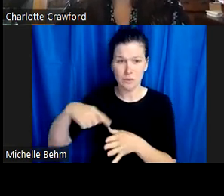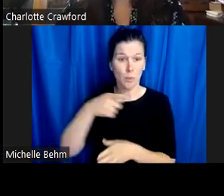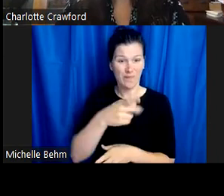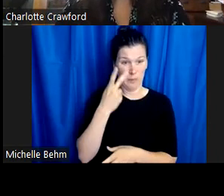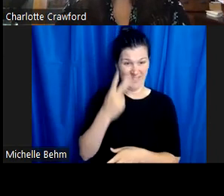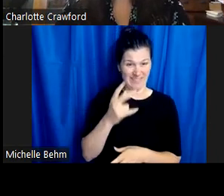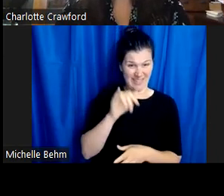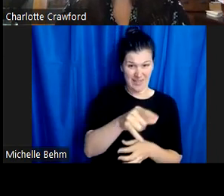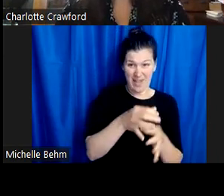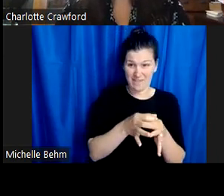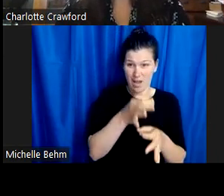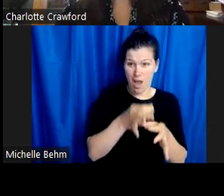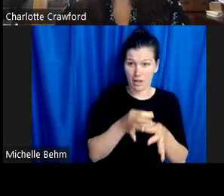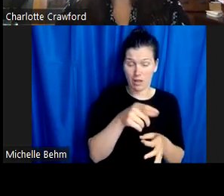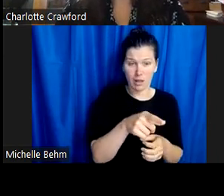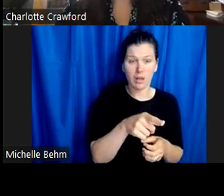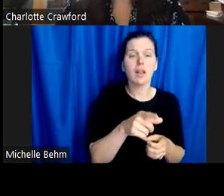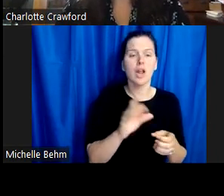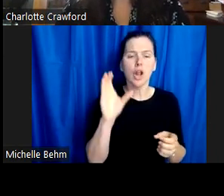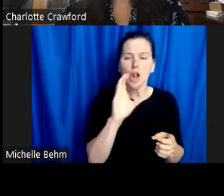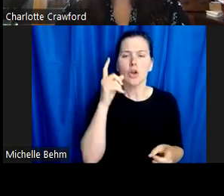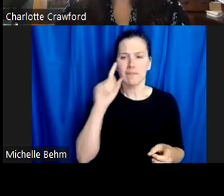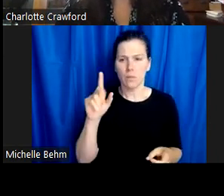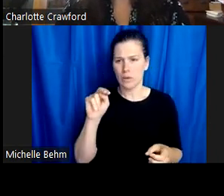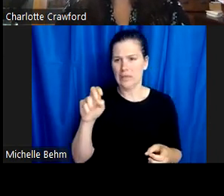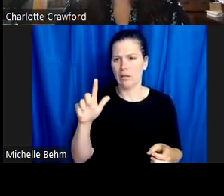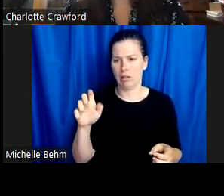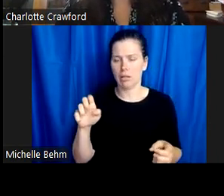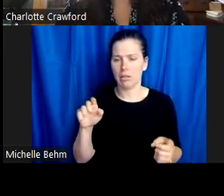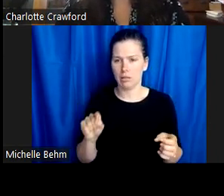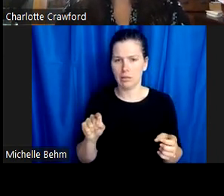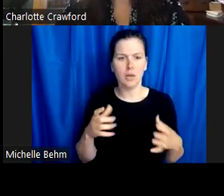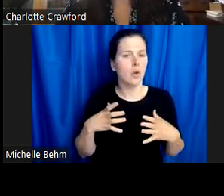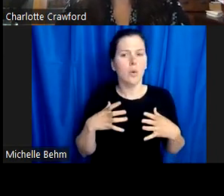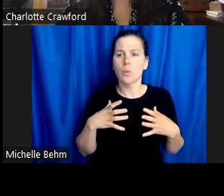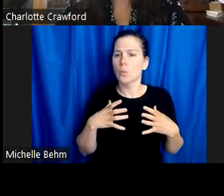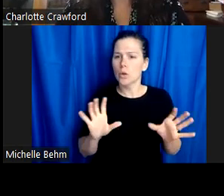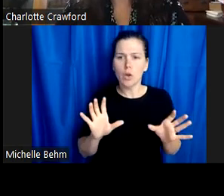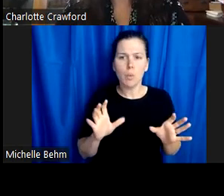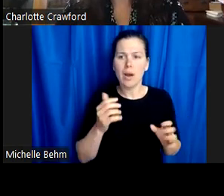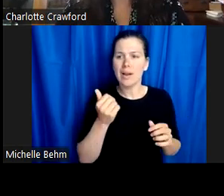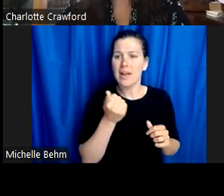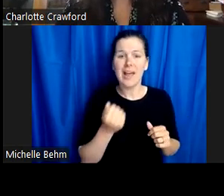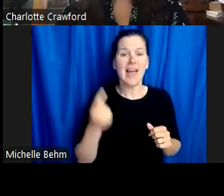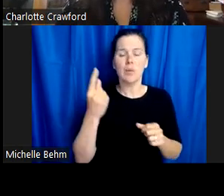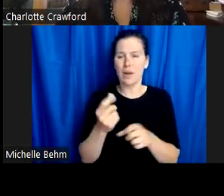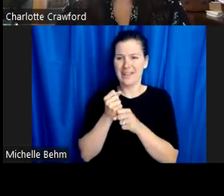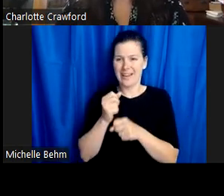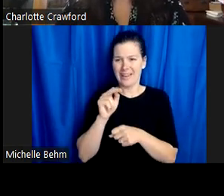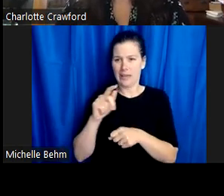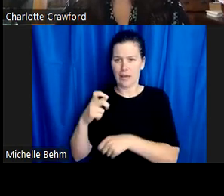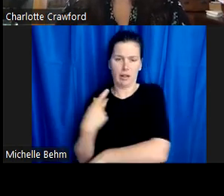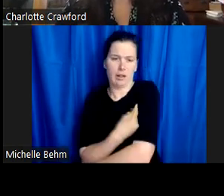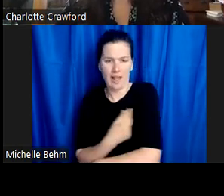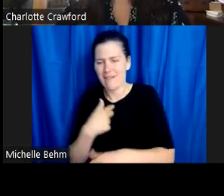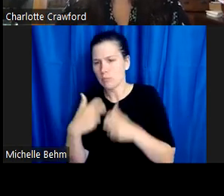there, look for a needle. We don't want anybody getting a needle stick and having problems with that. So I always